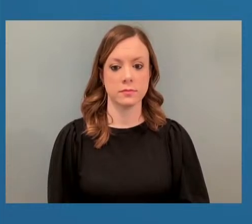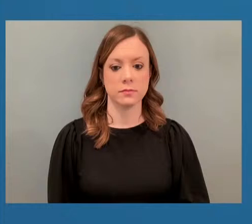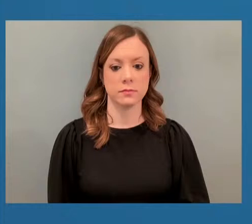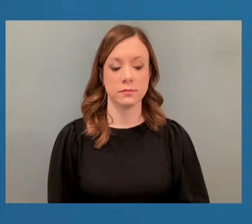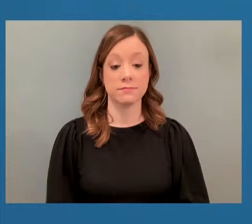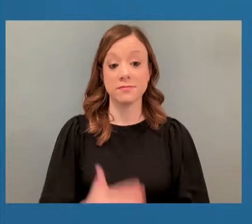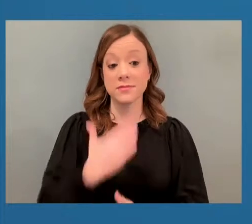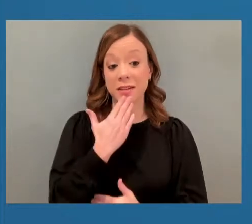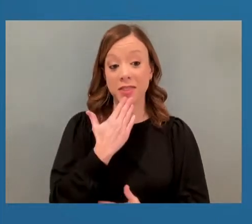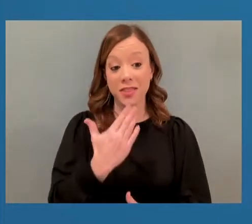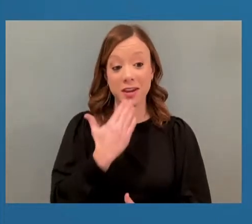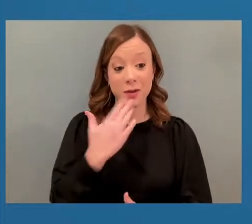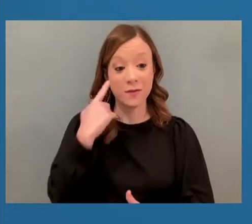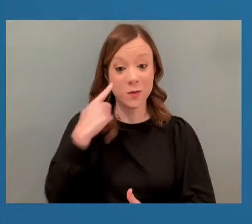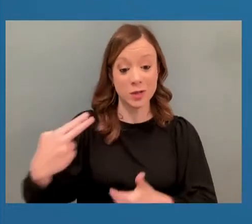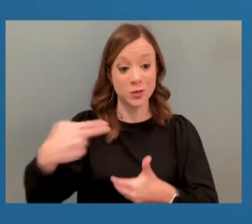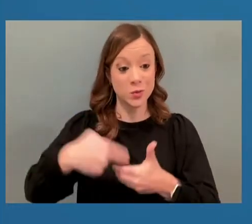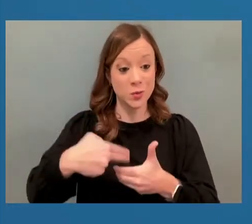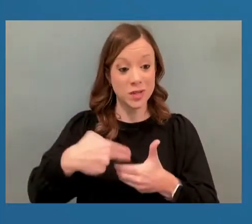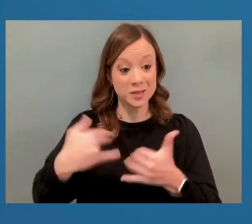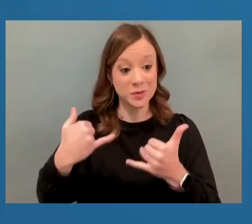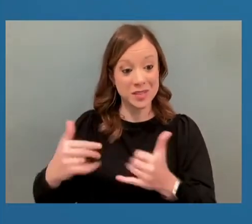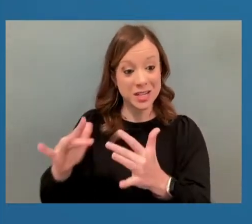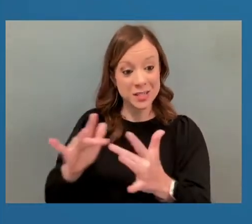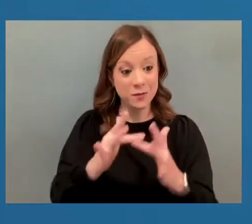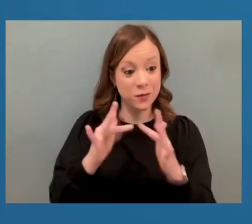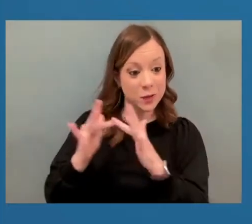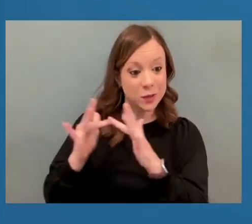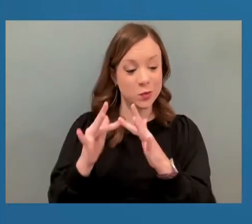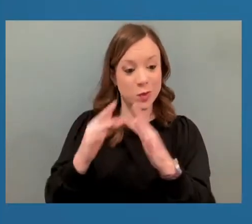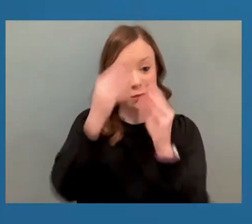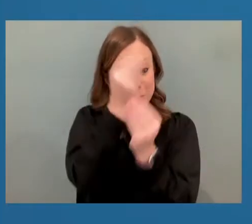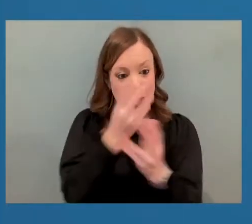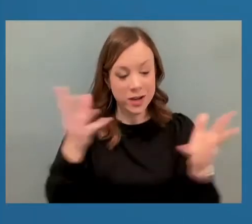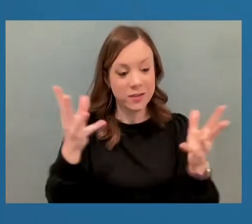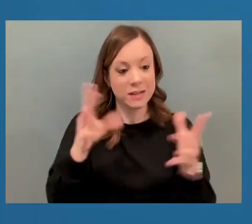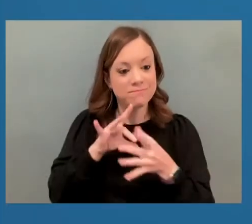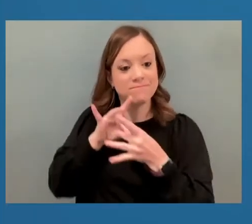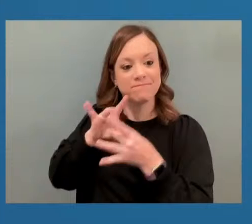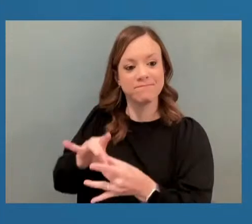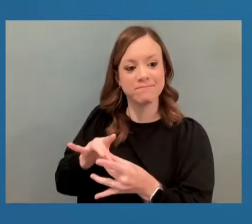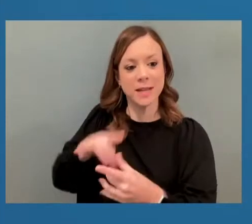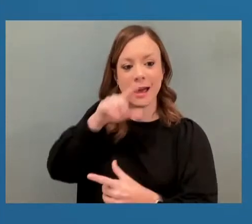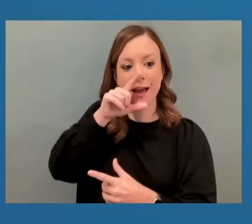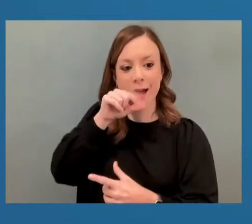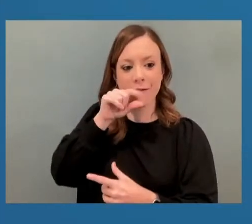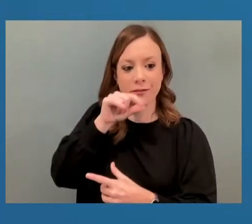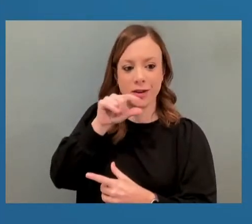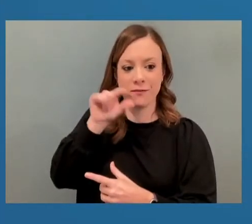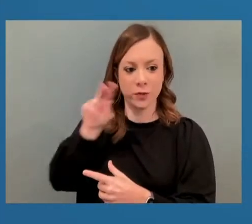Thank you for joining today's virtual briefing on avian influenza. Our first speaker is Governor Kathy Hochul.